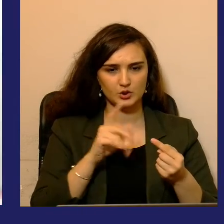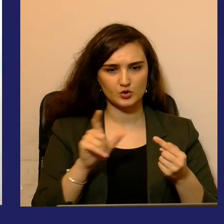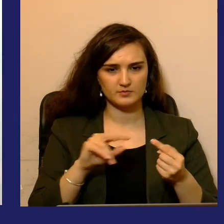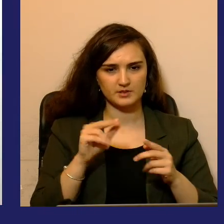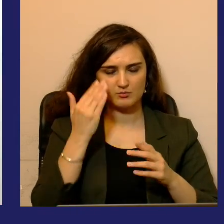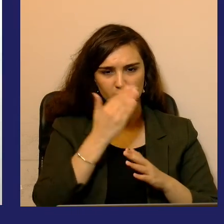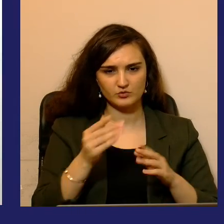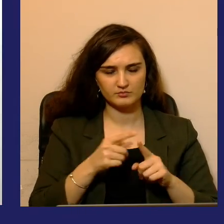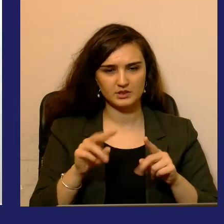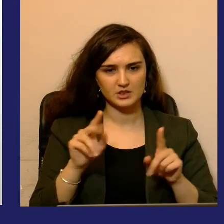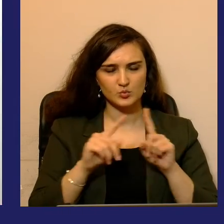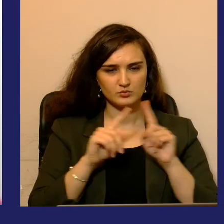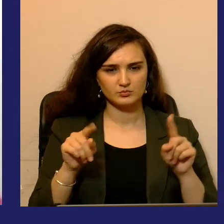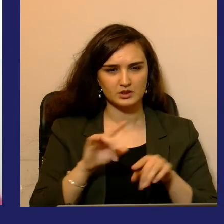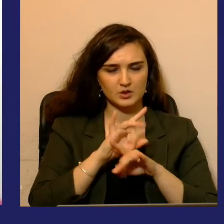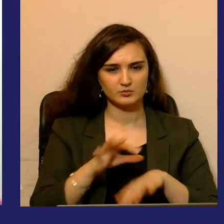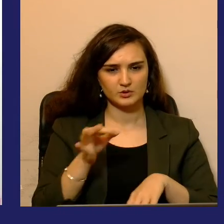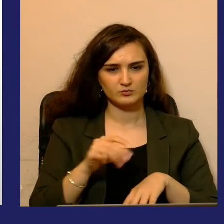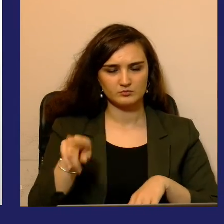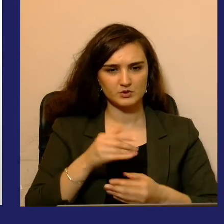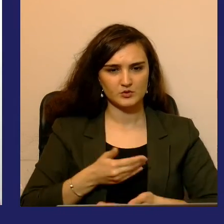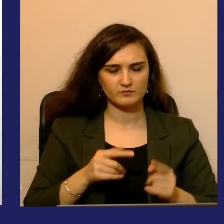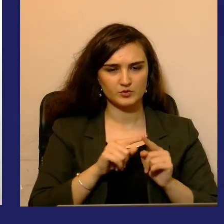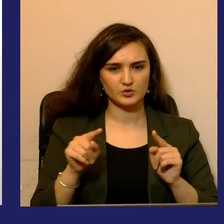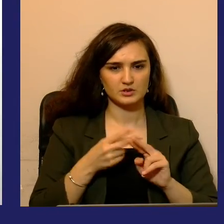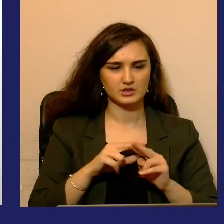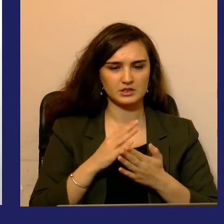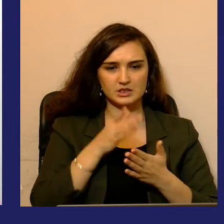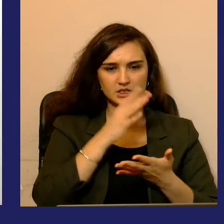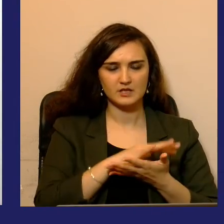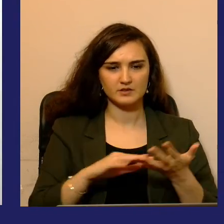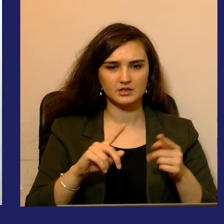is clientelism. That is long-term corruption, long-term